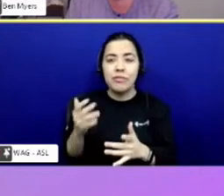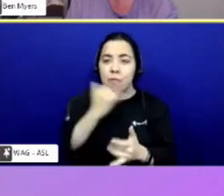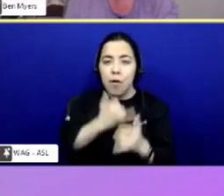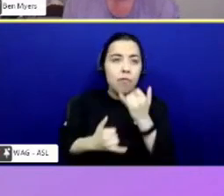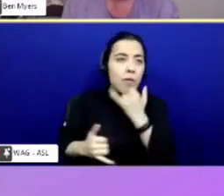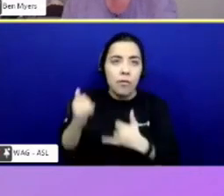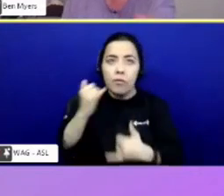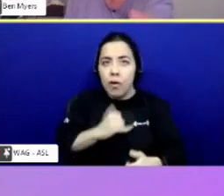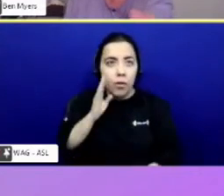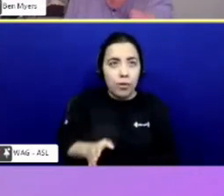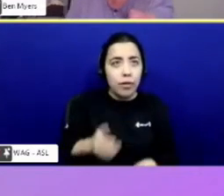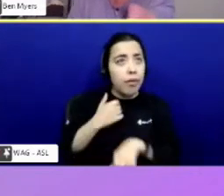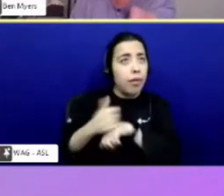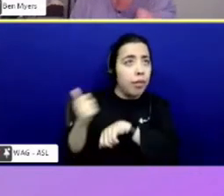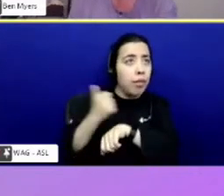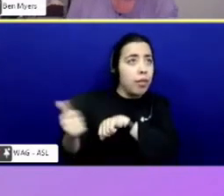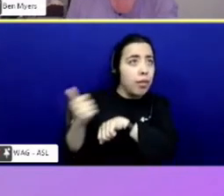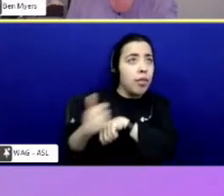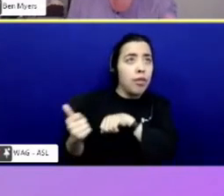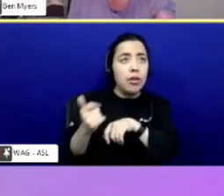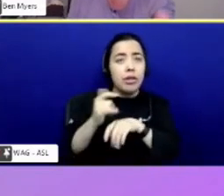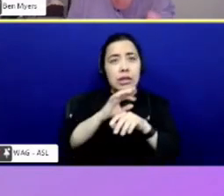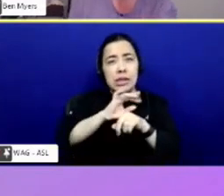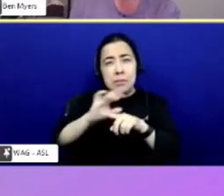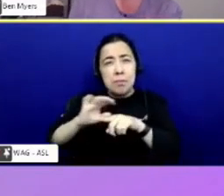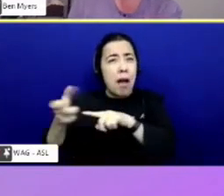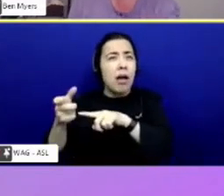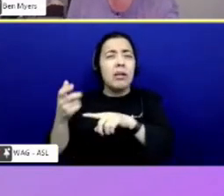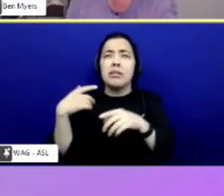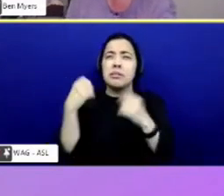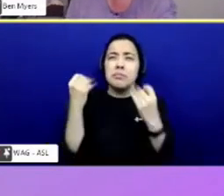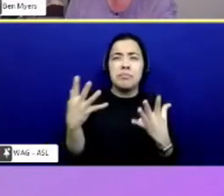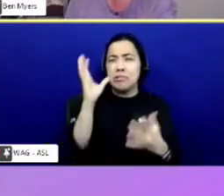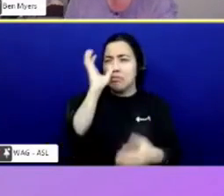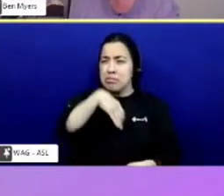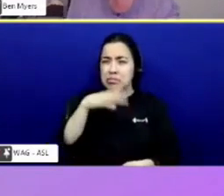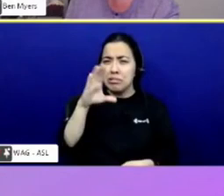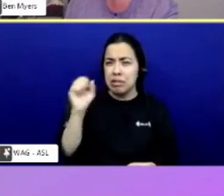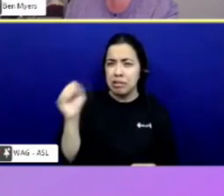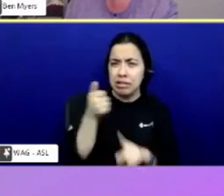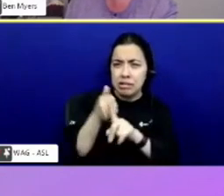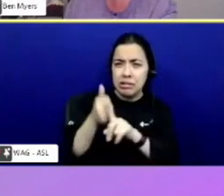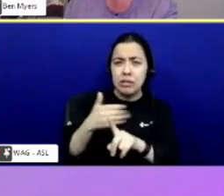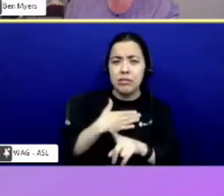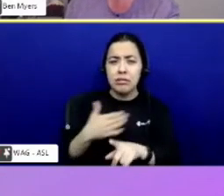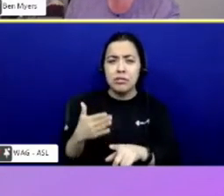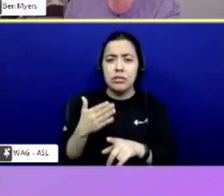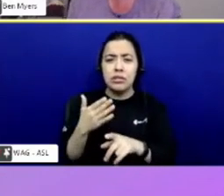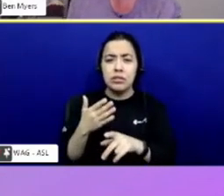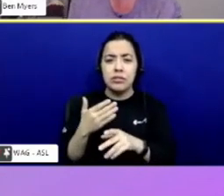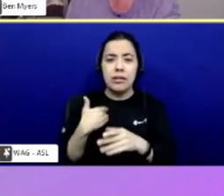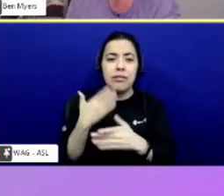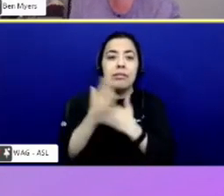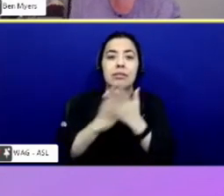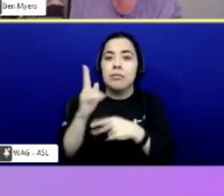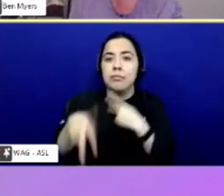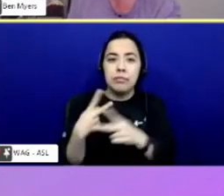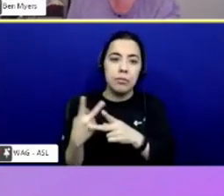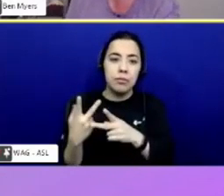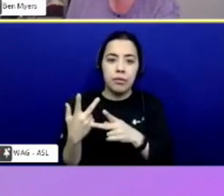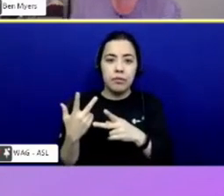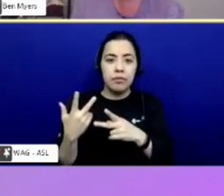They've got so many bugs, and it's just bizarre that CSS would cause some sort of fault to